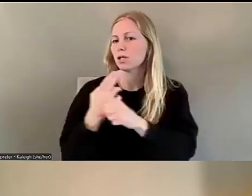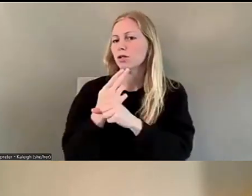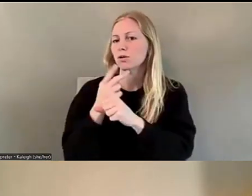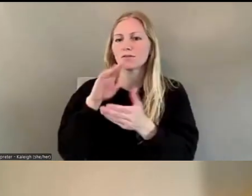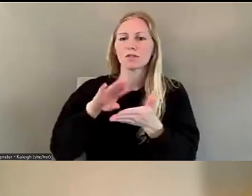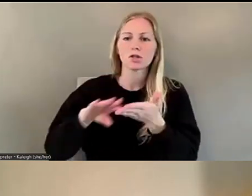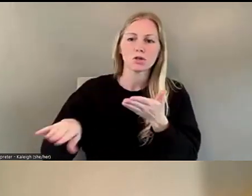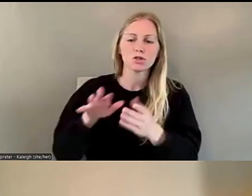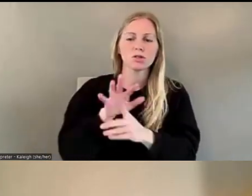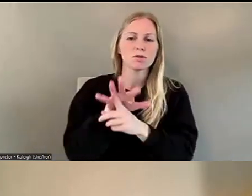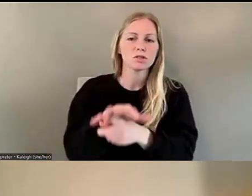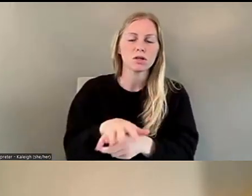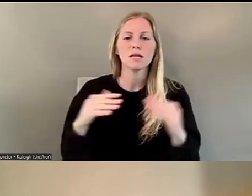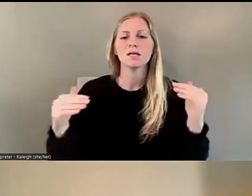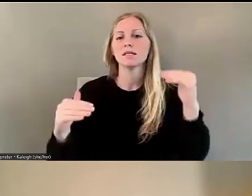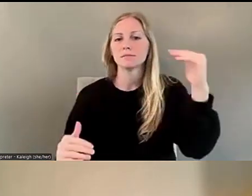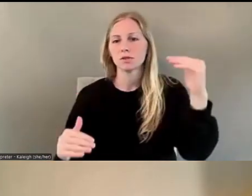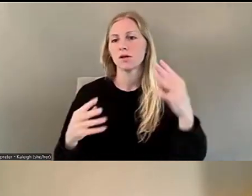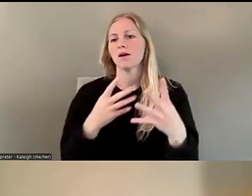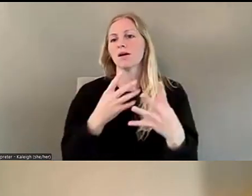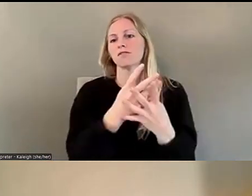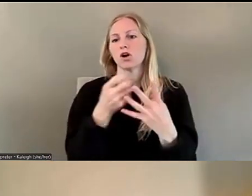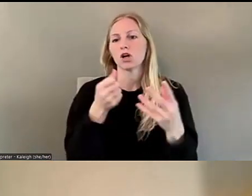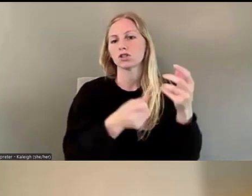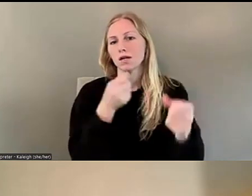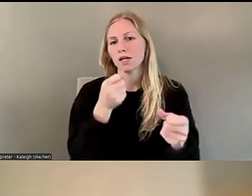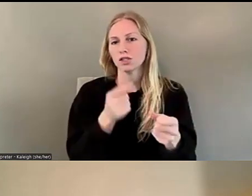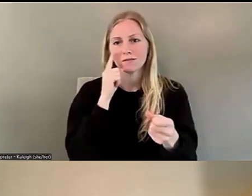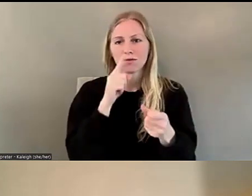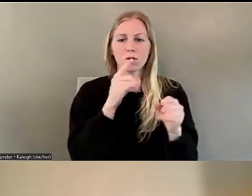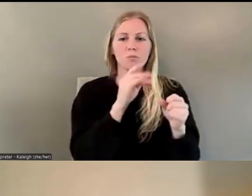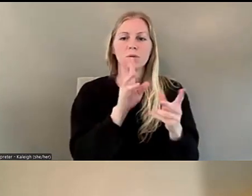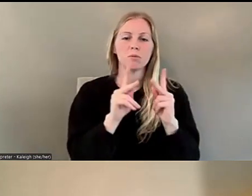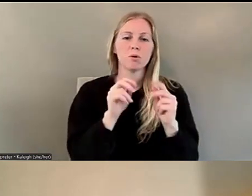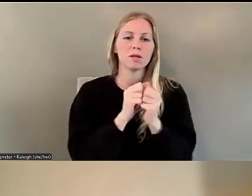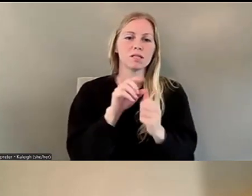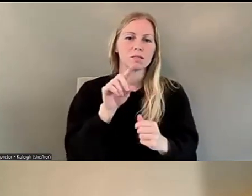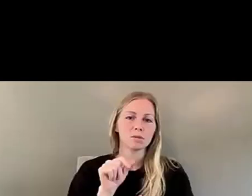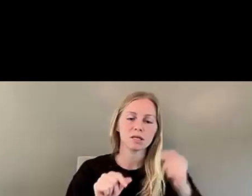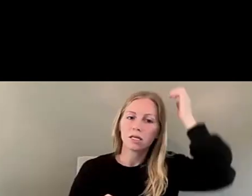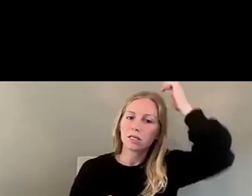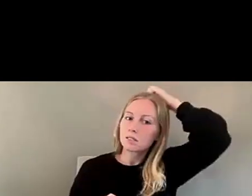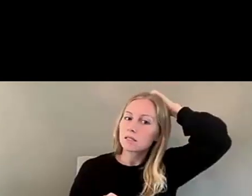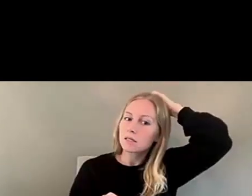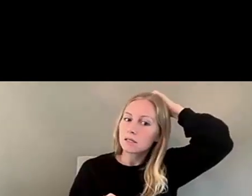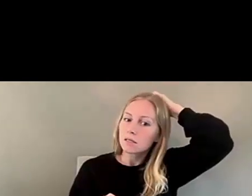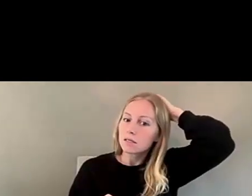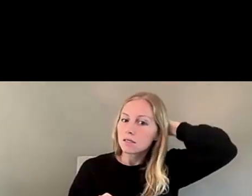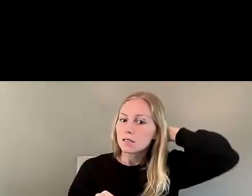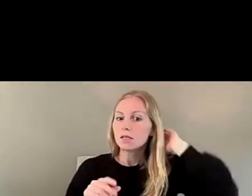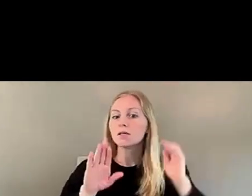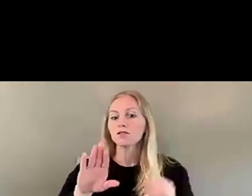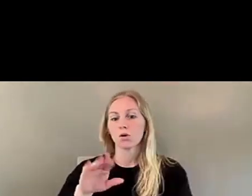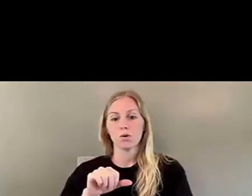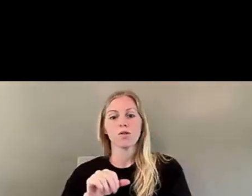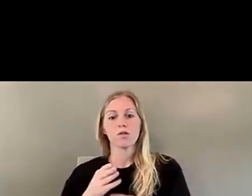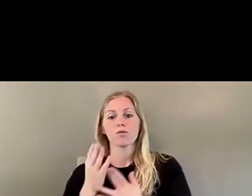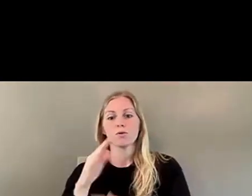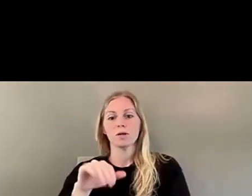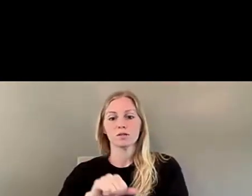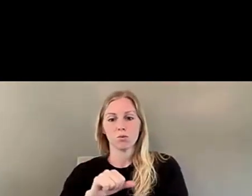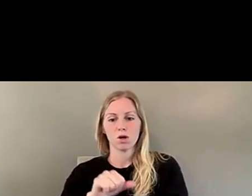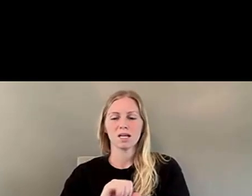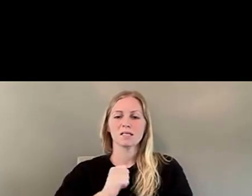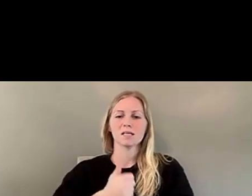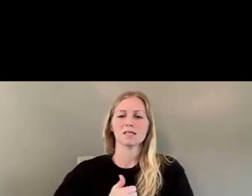and disproportionate incarceration of individuals with disabilities. Through his work, Michael has established numerous partnerships with